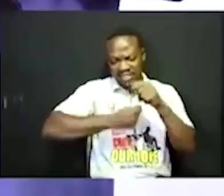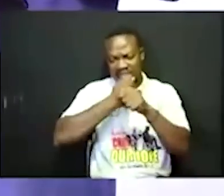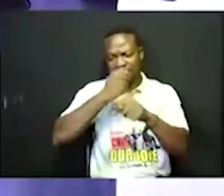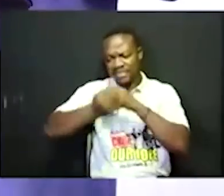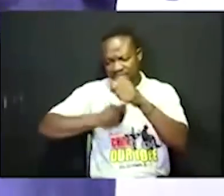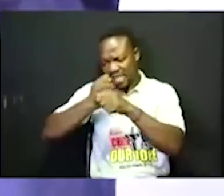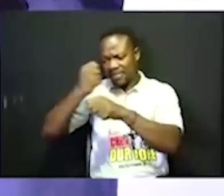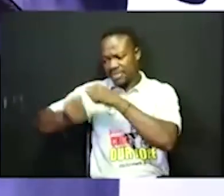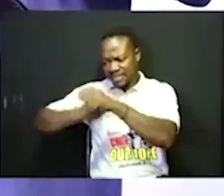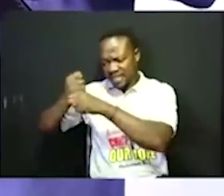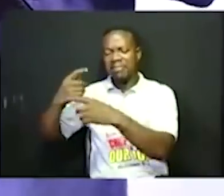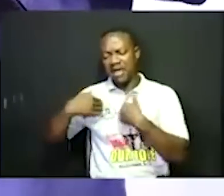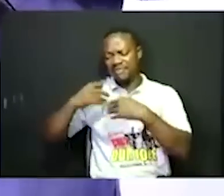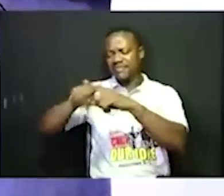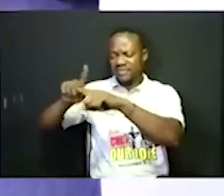We